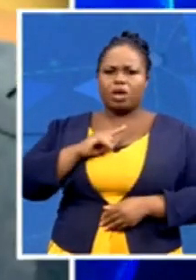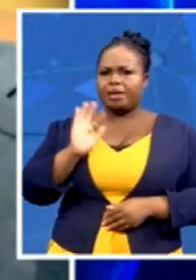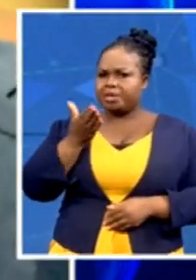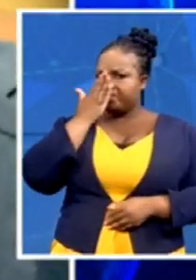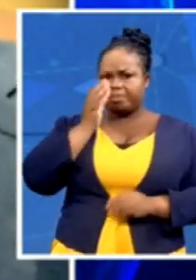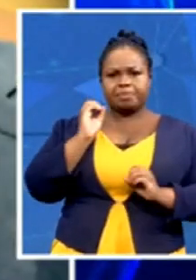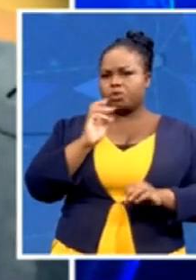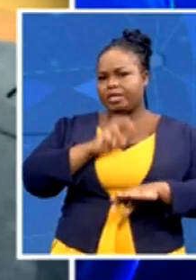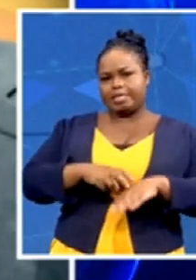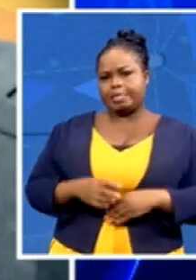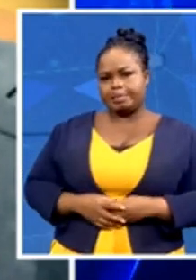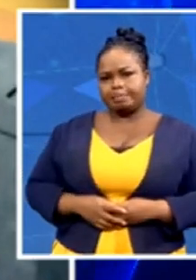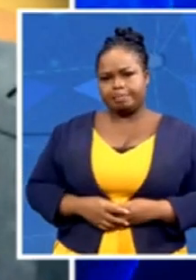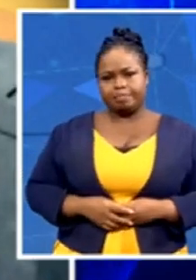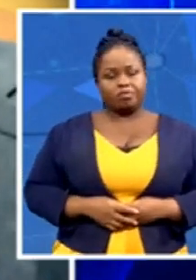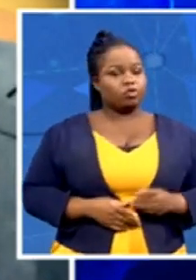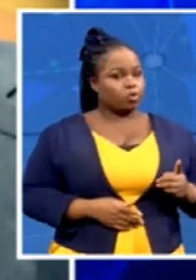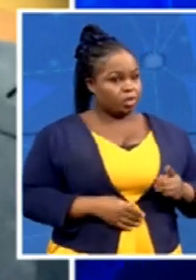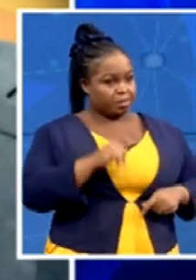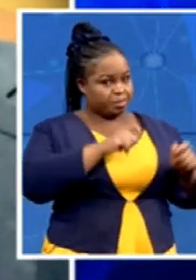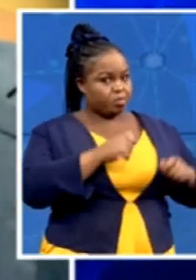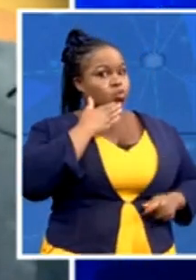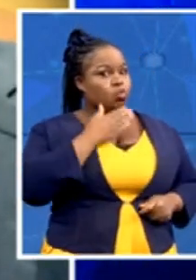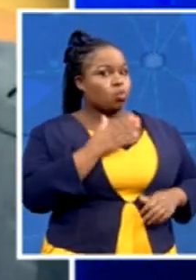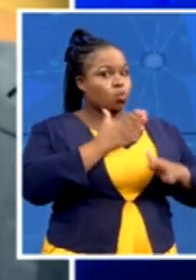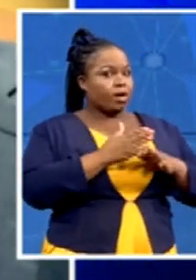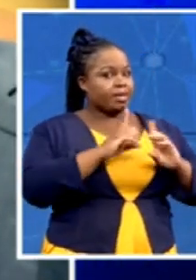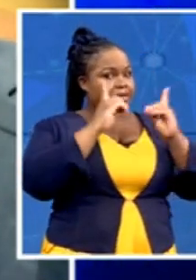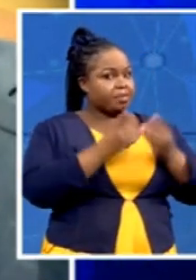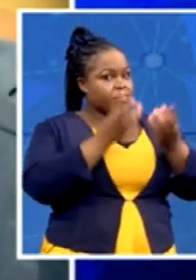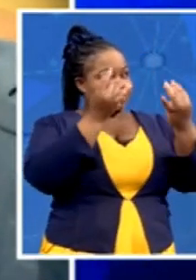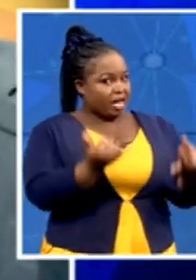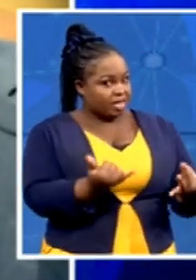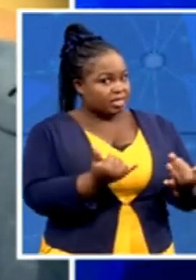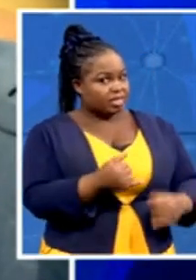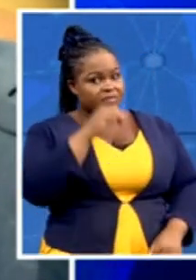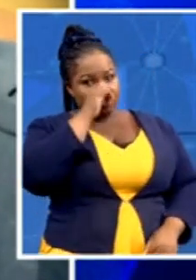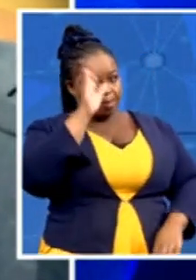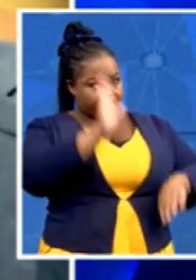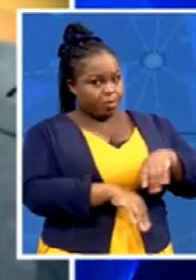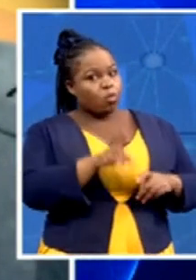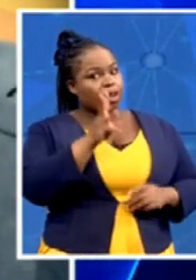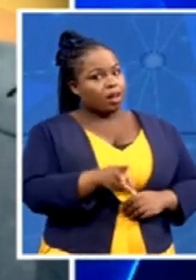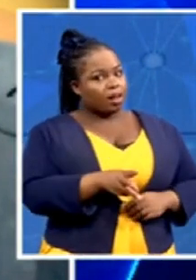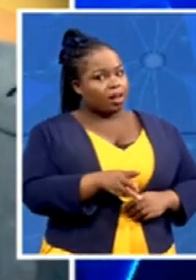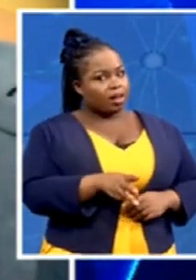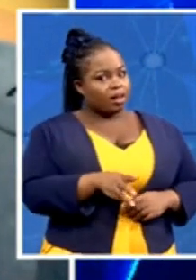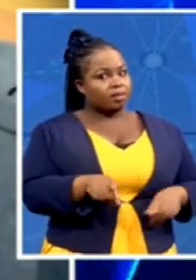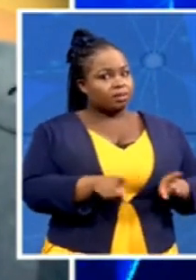officers who authorized the deviation will be criminally charged, as the SIU has recommended Dr. Anbay to be criminally